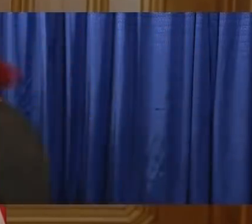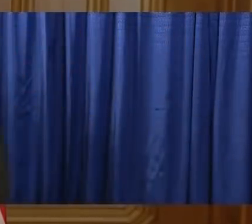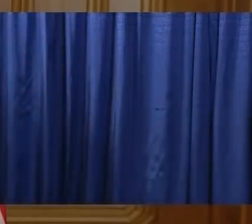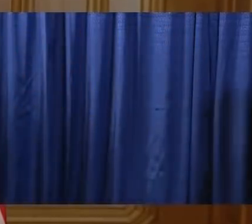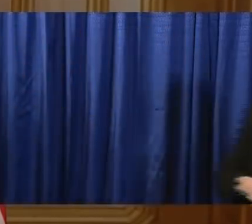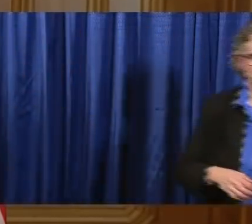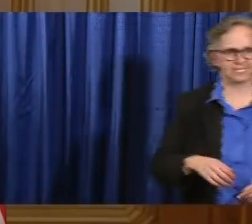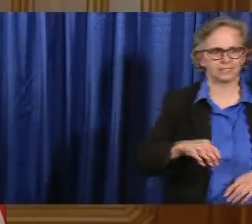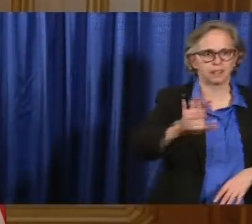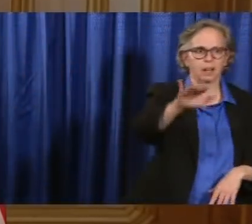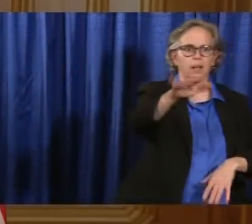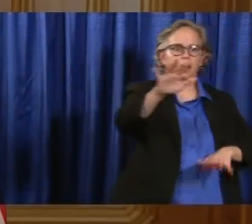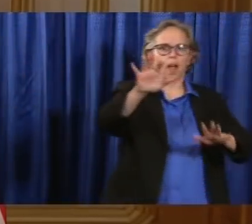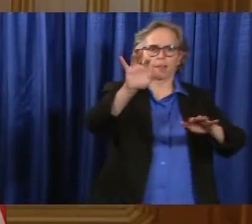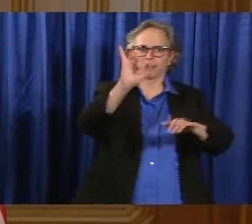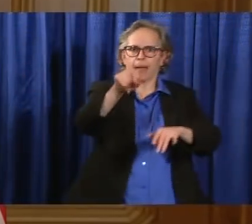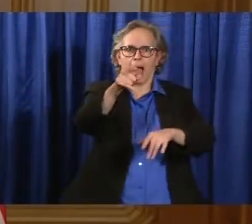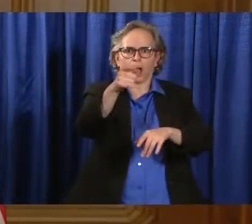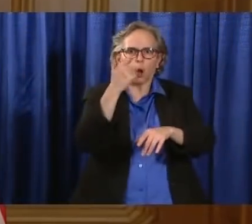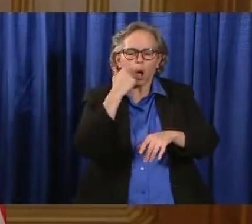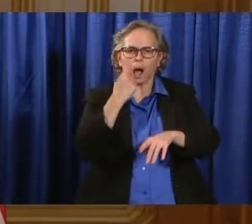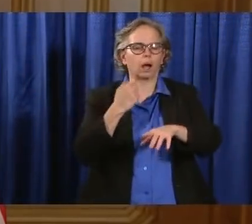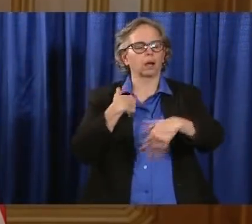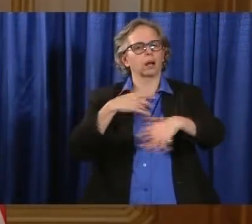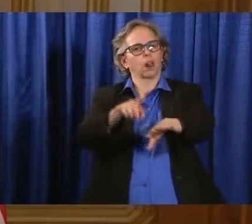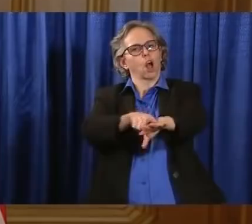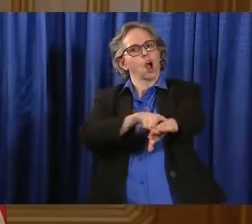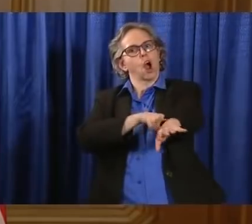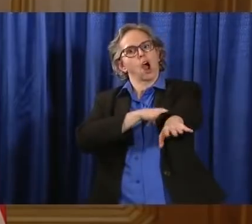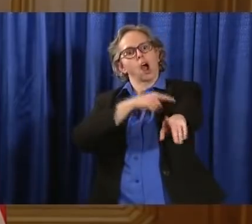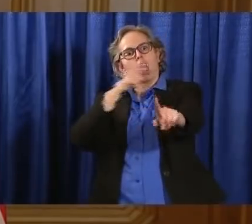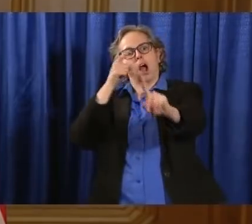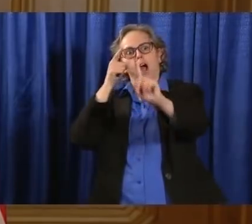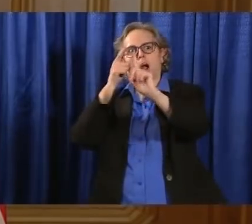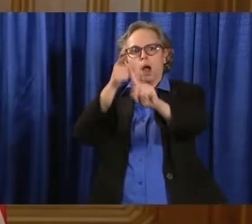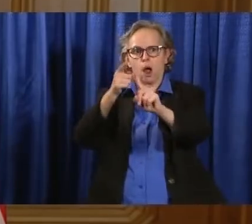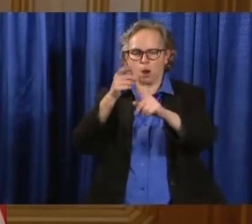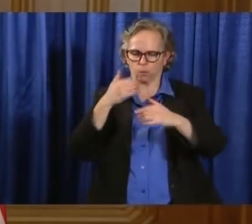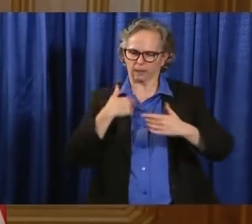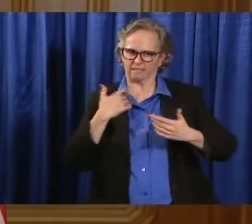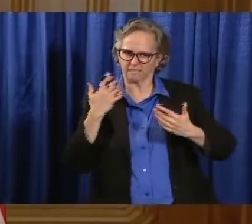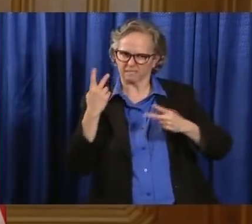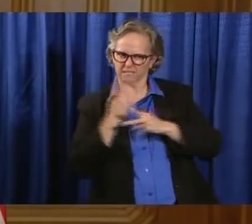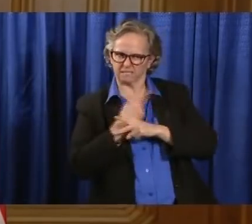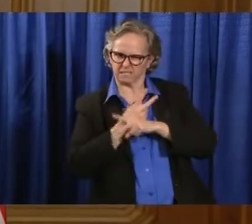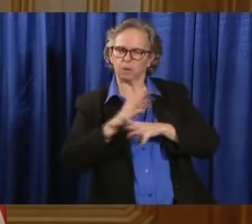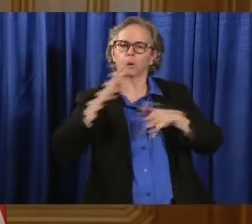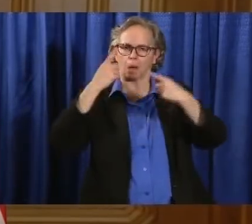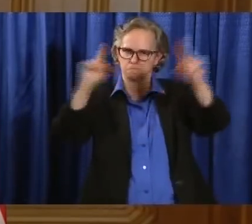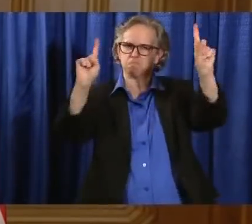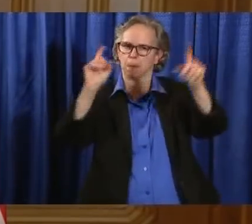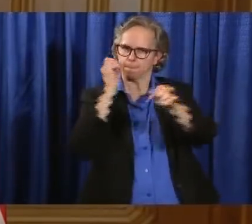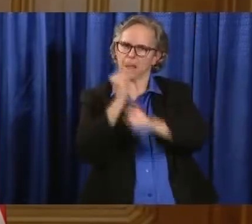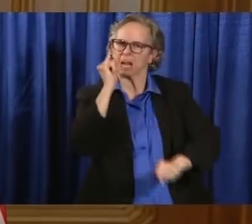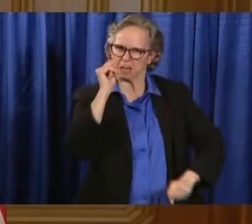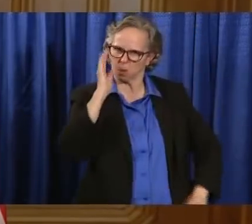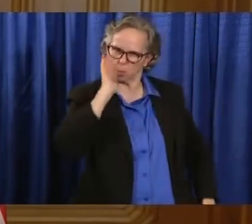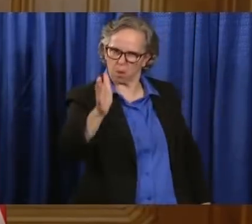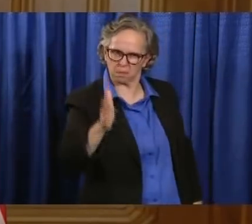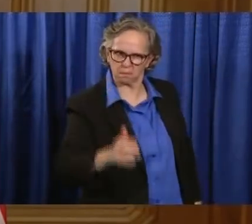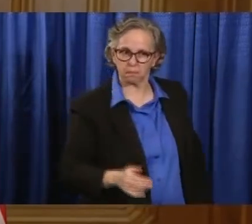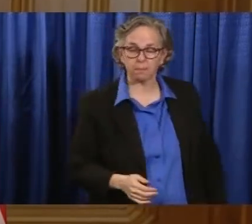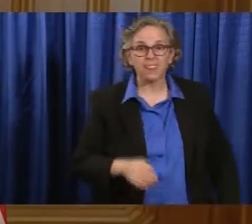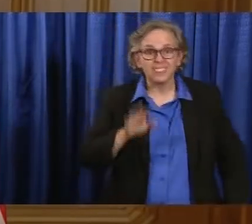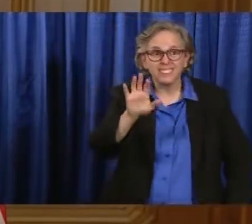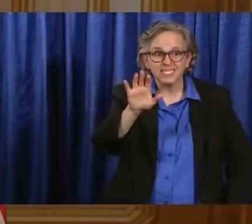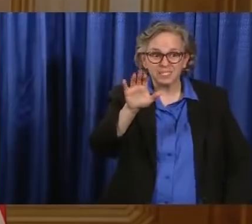achieve them. Are we going to be able to achieve a ramping up as far as dollars in the next 6 months? Probably